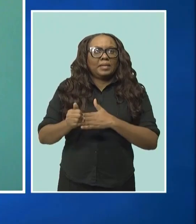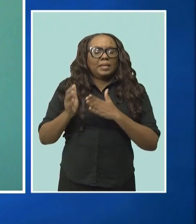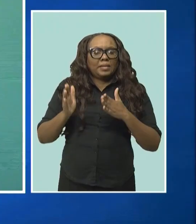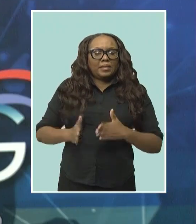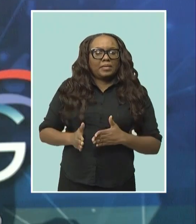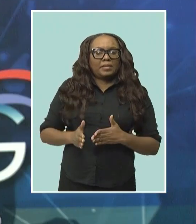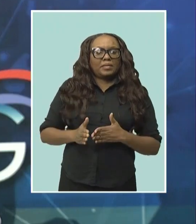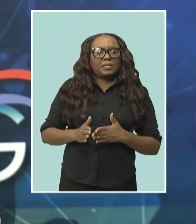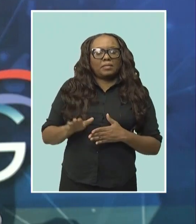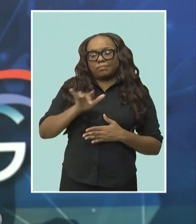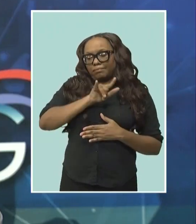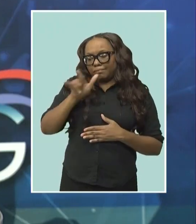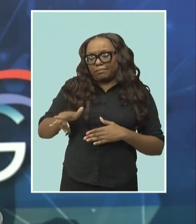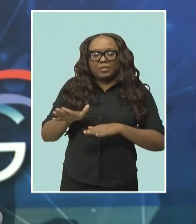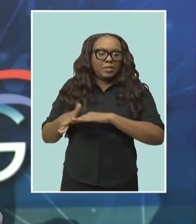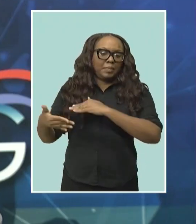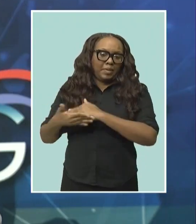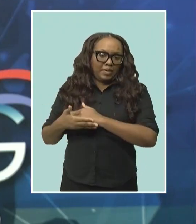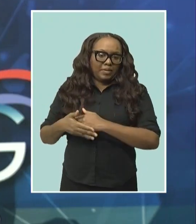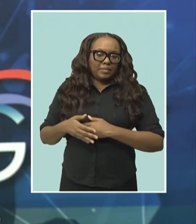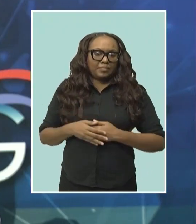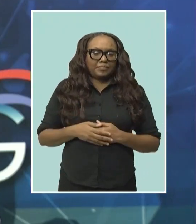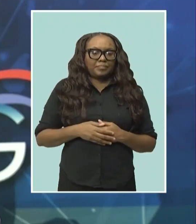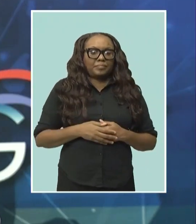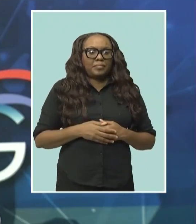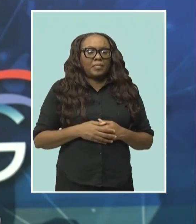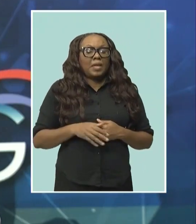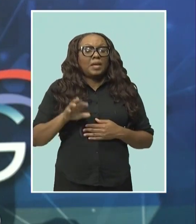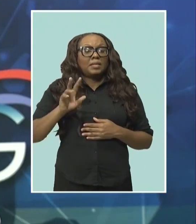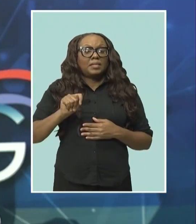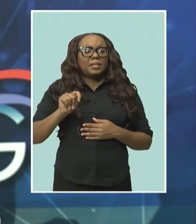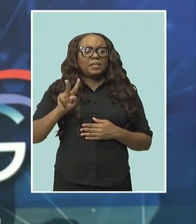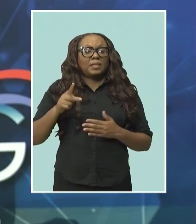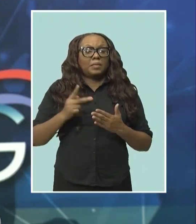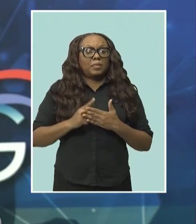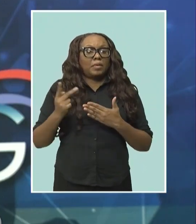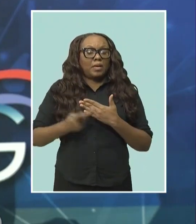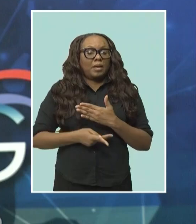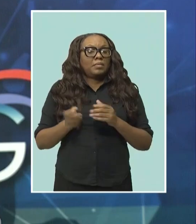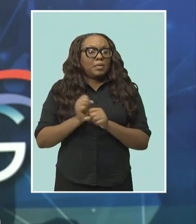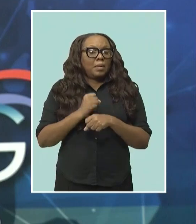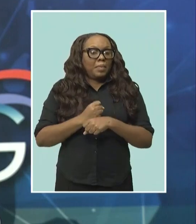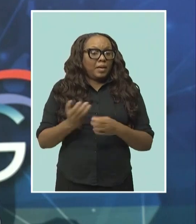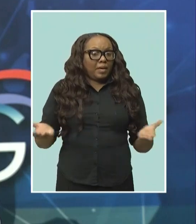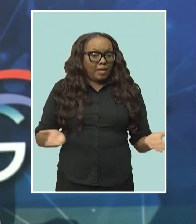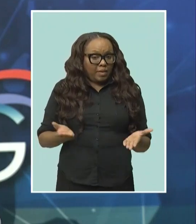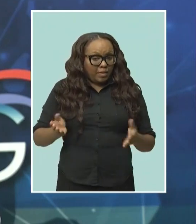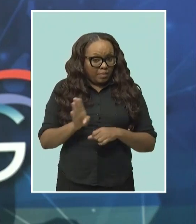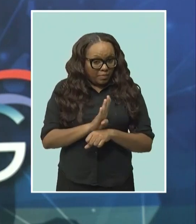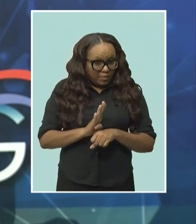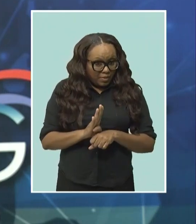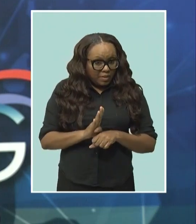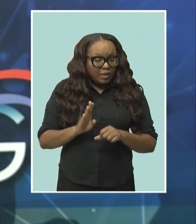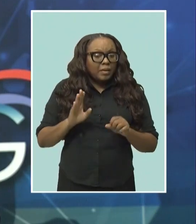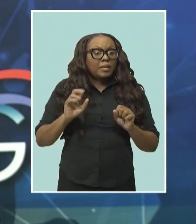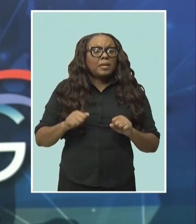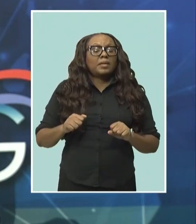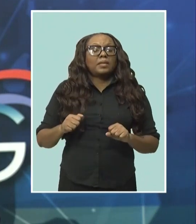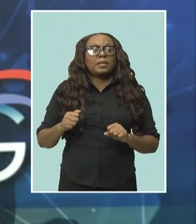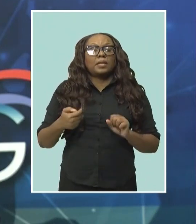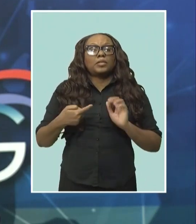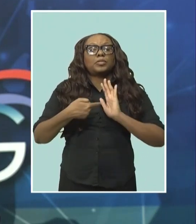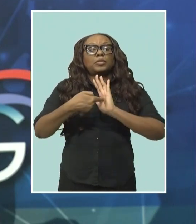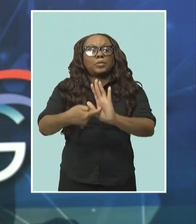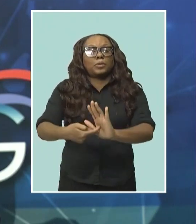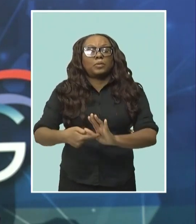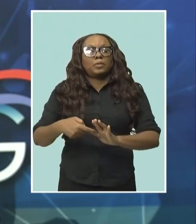Jamaica. Television programs produced here in Barbados could very well be shown in China. The announcement